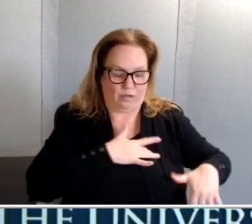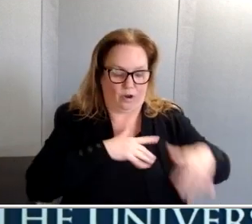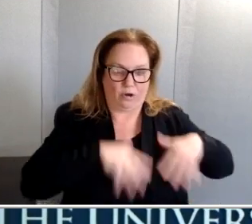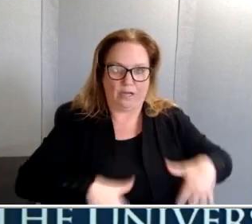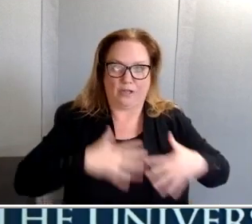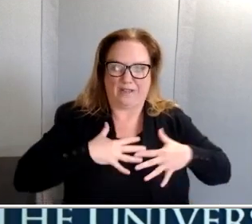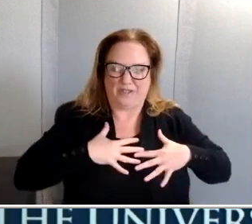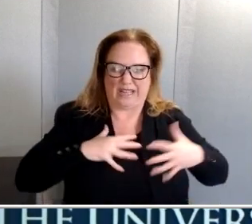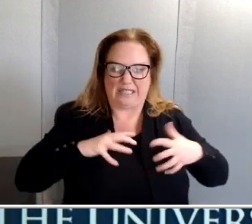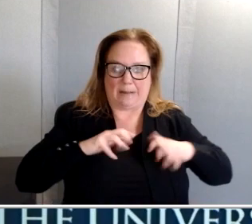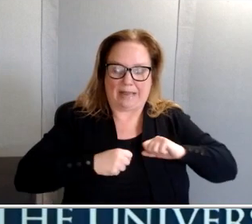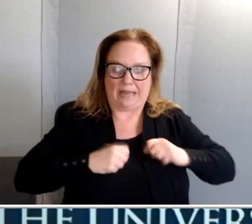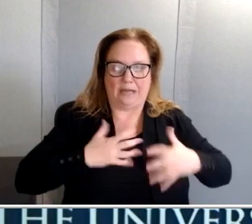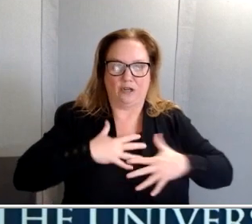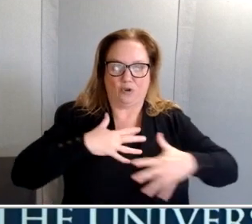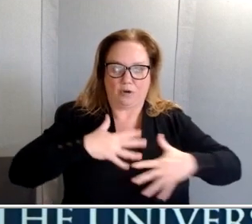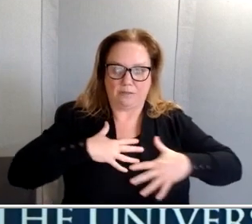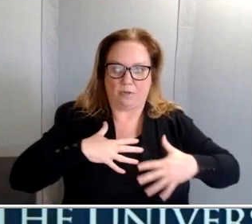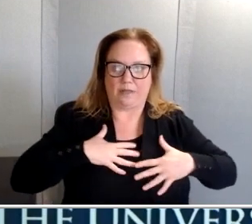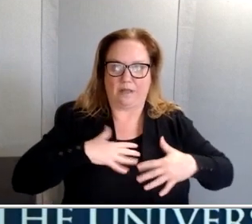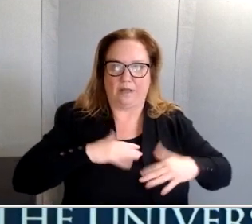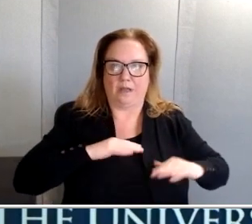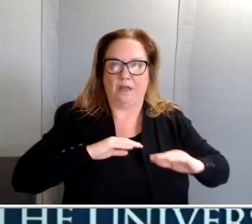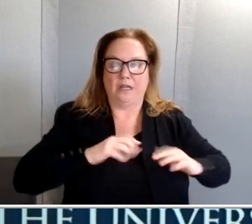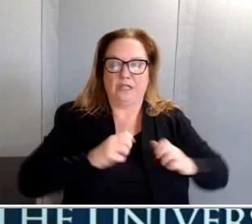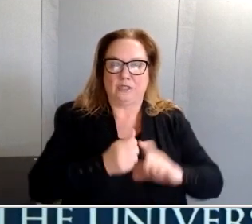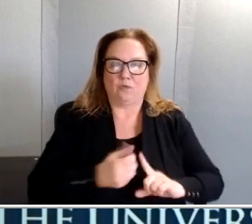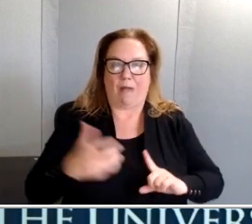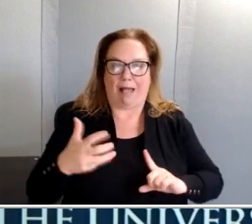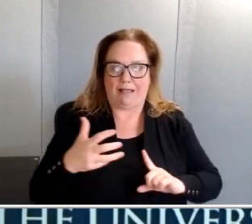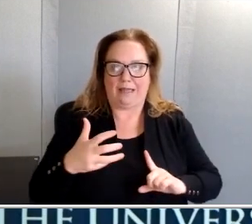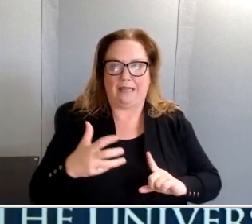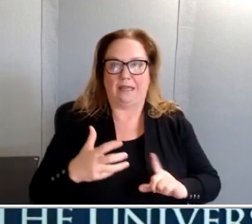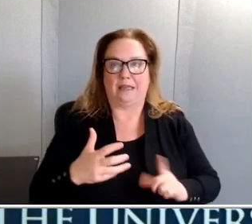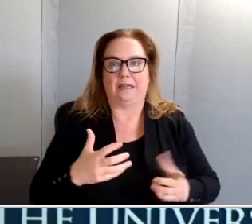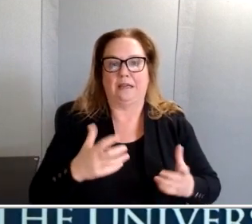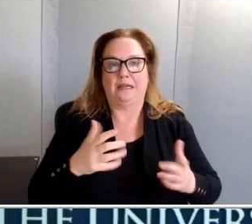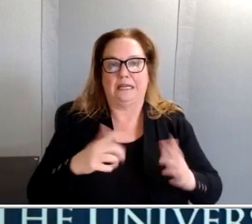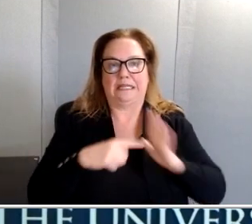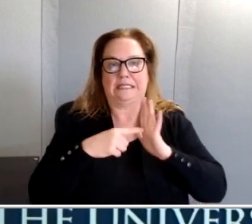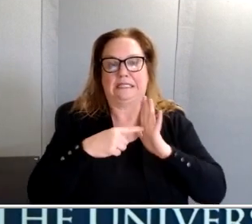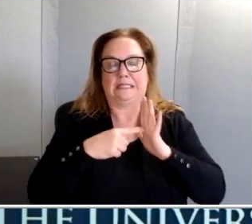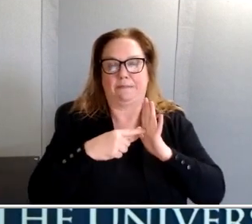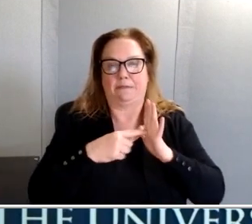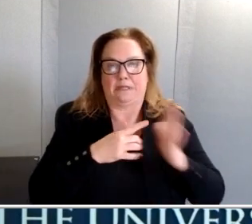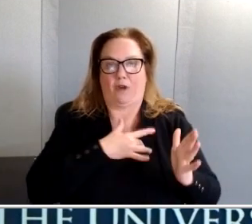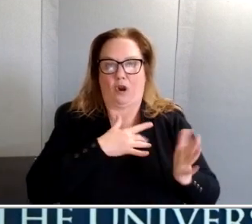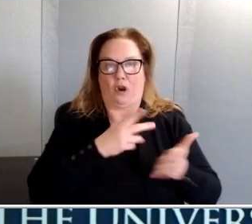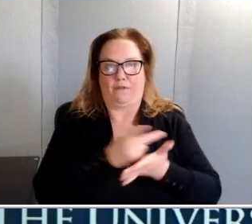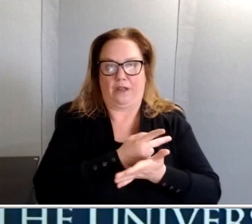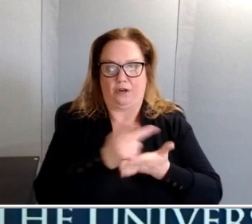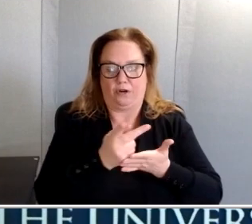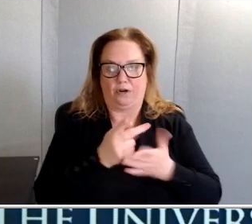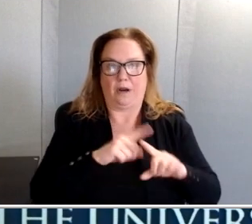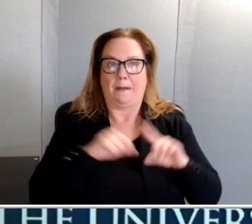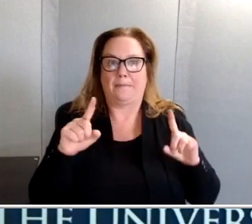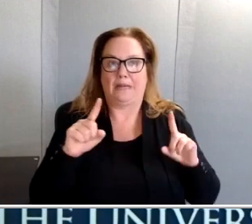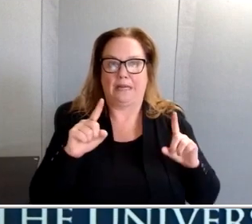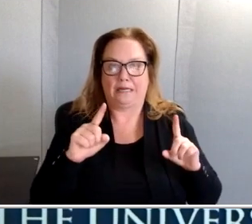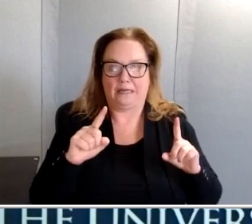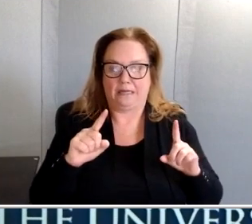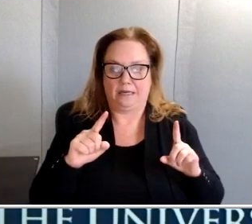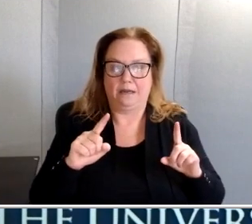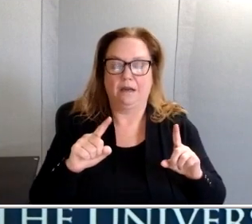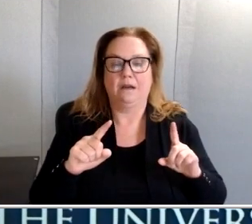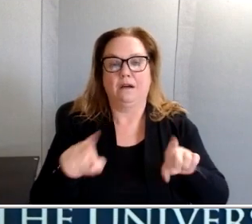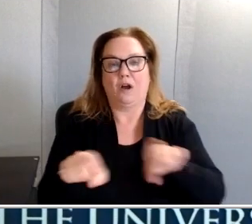they can have shortness of breath, they can have lower extremity swelling, basically have symptoms of heart failure. But on the second part of that is that a